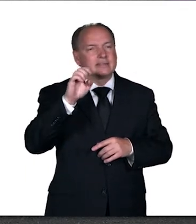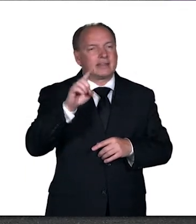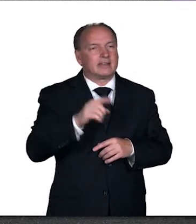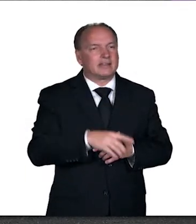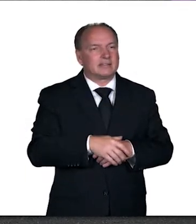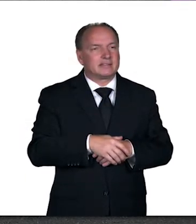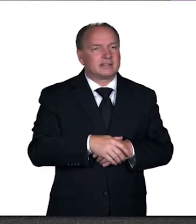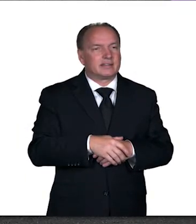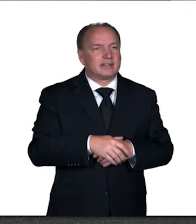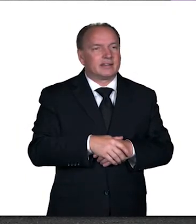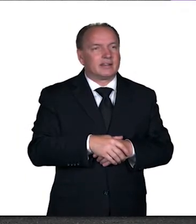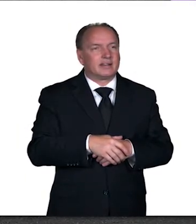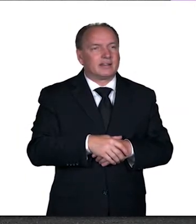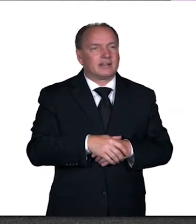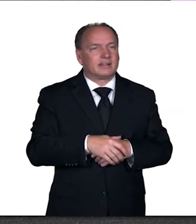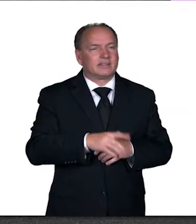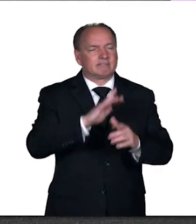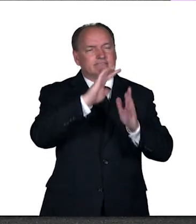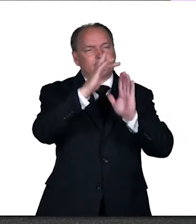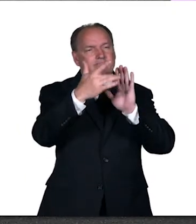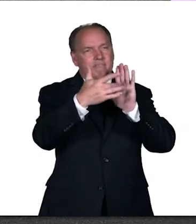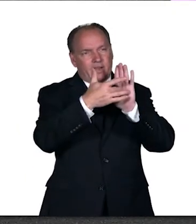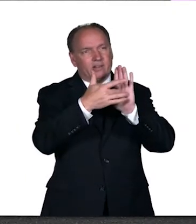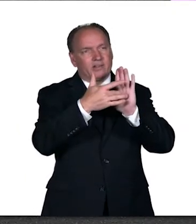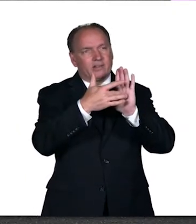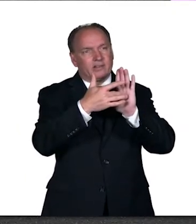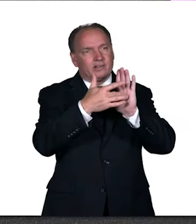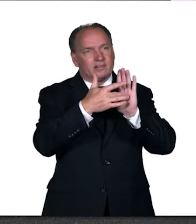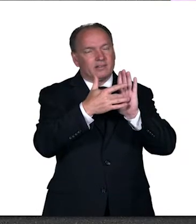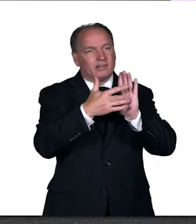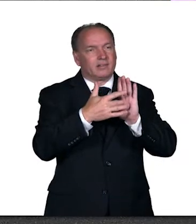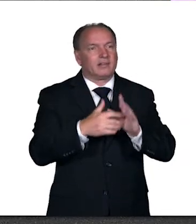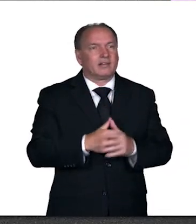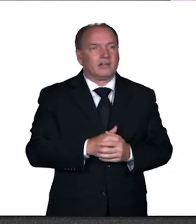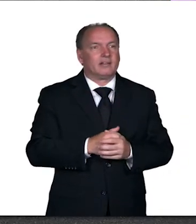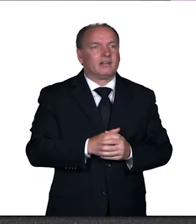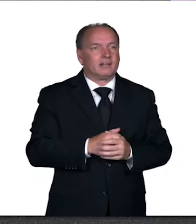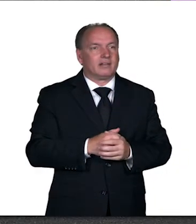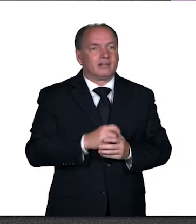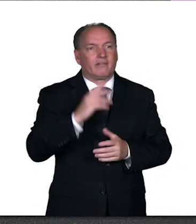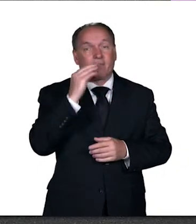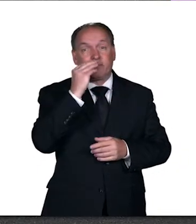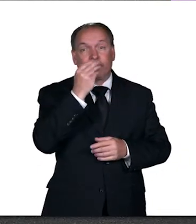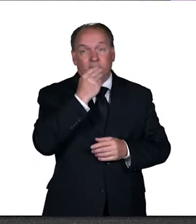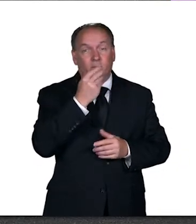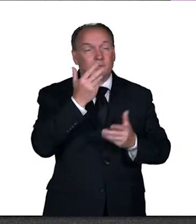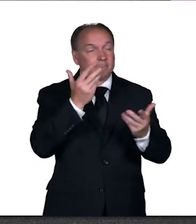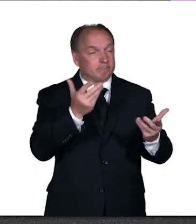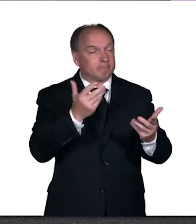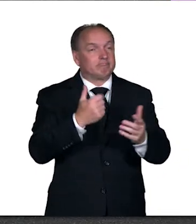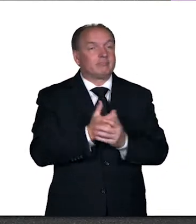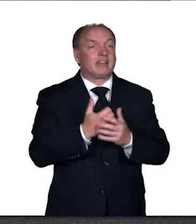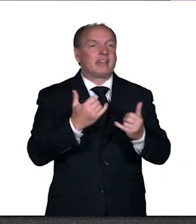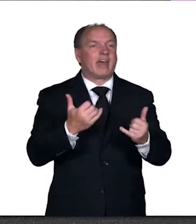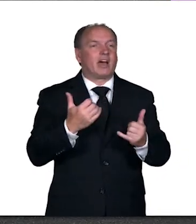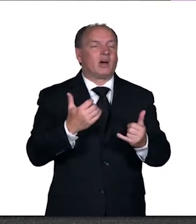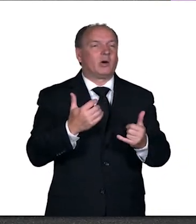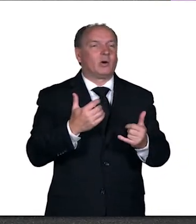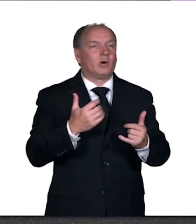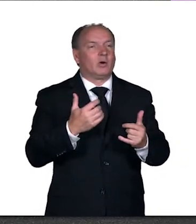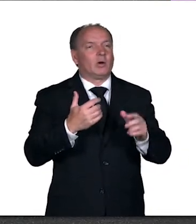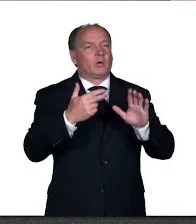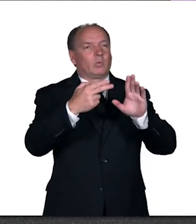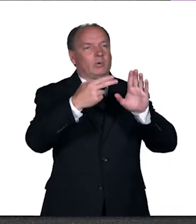the seeds. I'm going to stick that right in the middle of our flower. Now we get